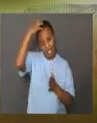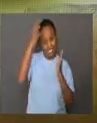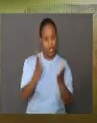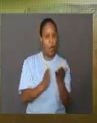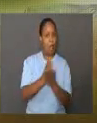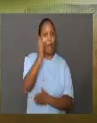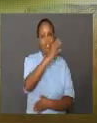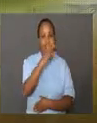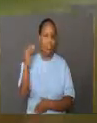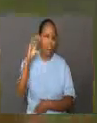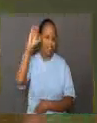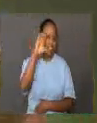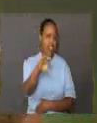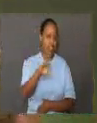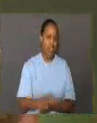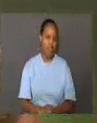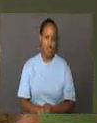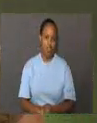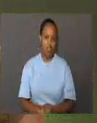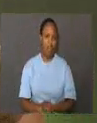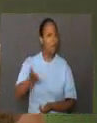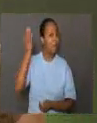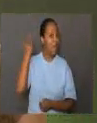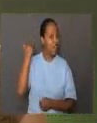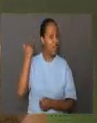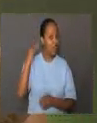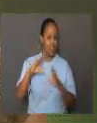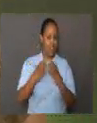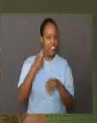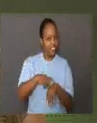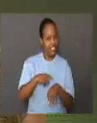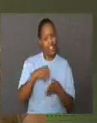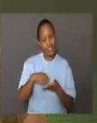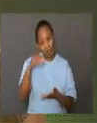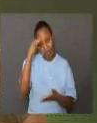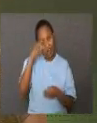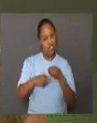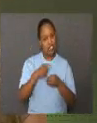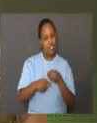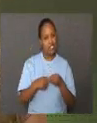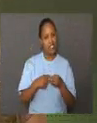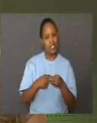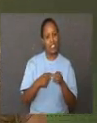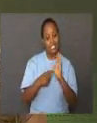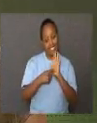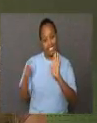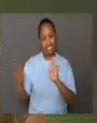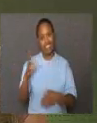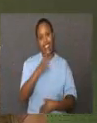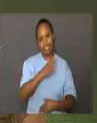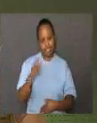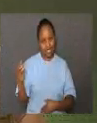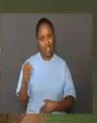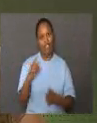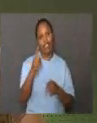and obligations. In our last lesson, we learned about the importance of transparency